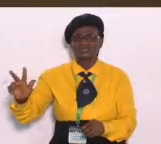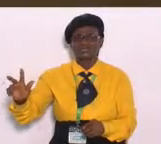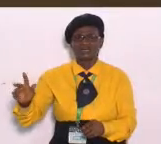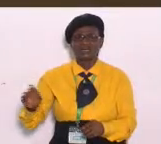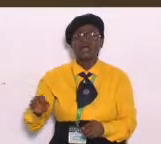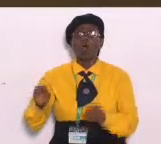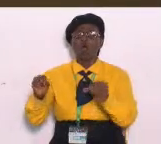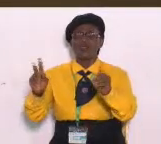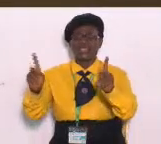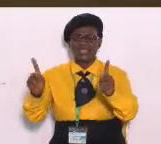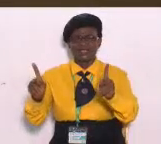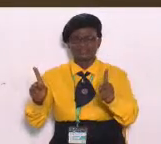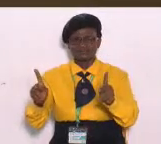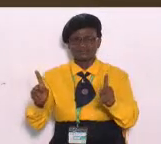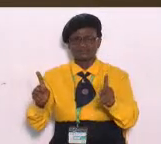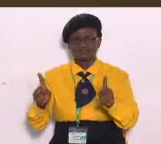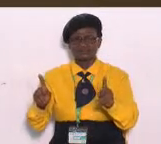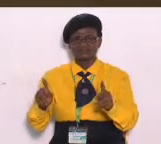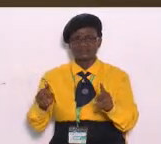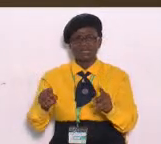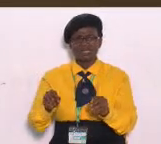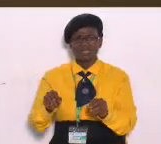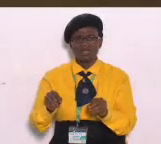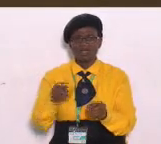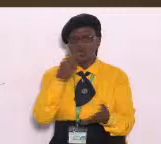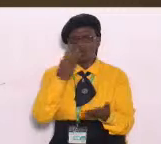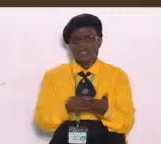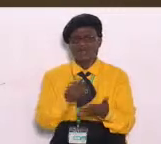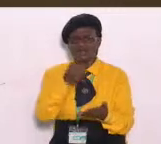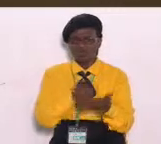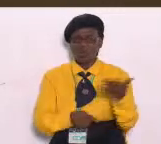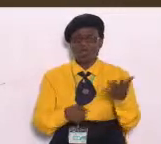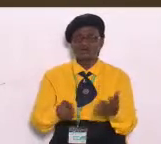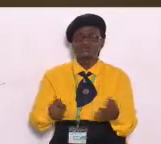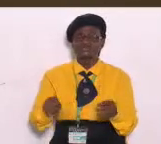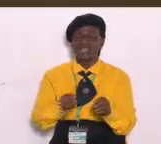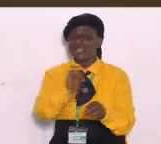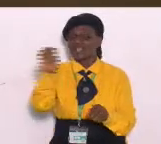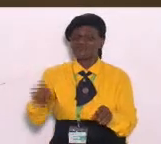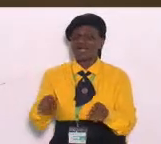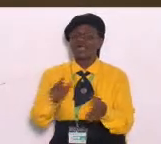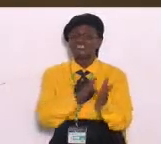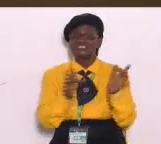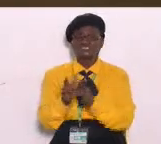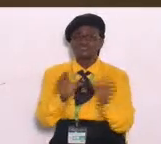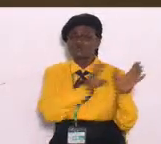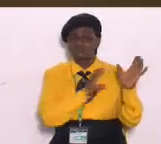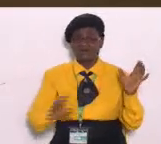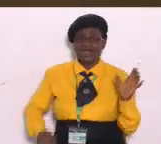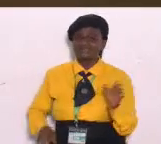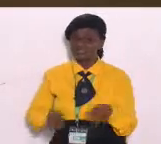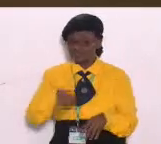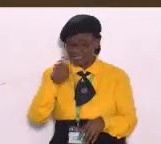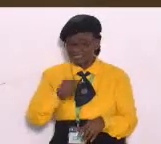23. Okay. Well, whatever Jesus Christ said before he went to the